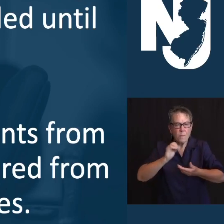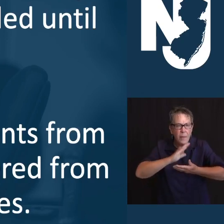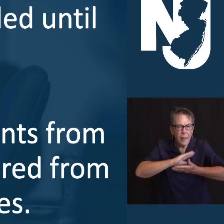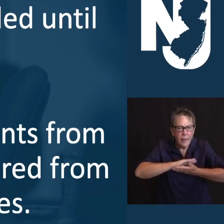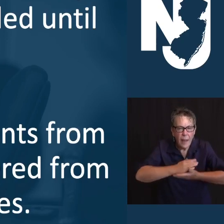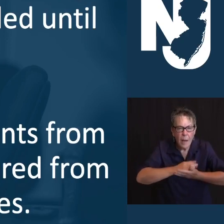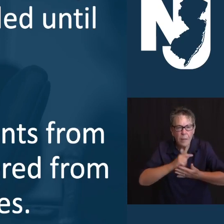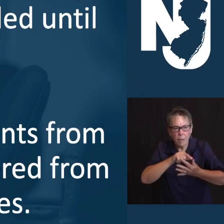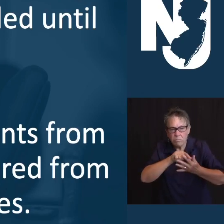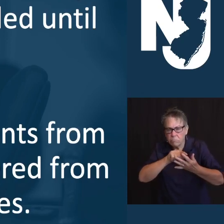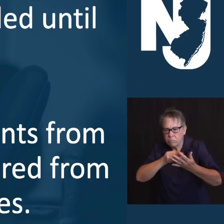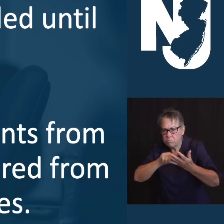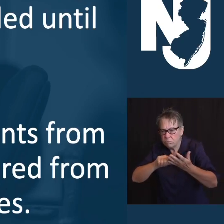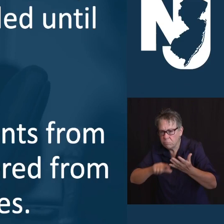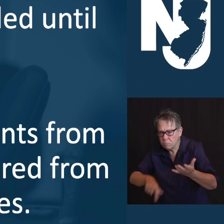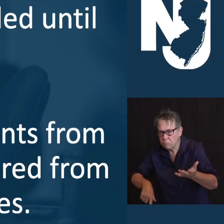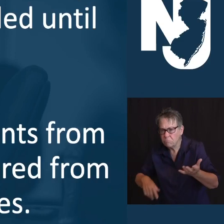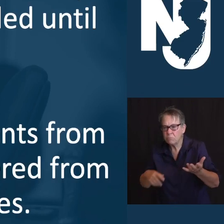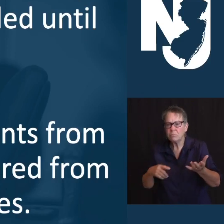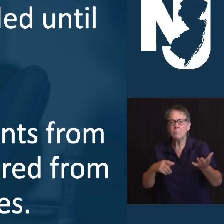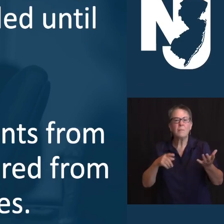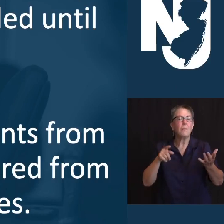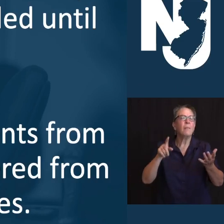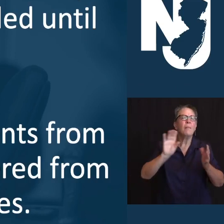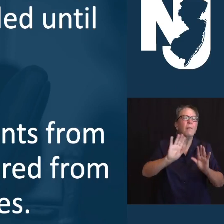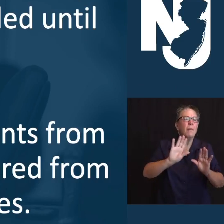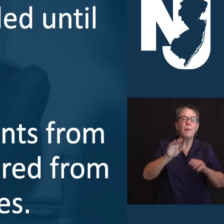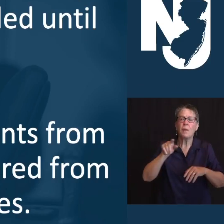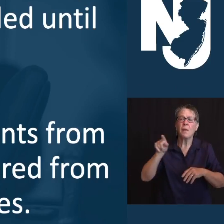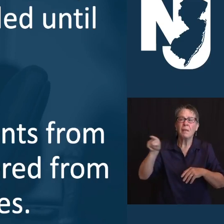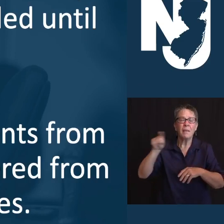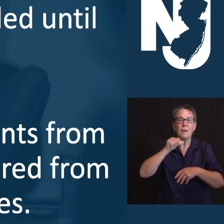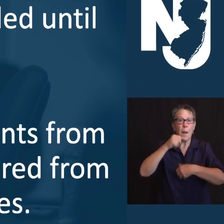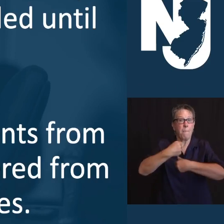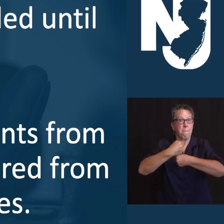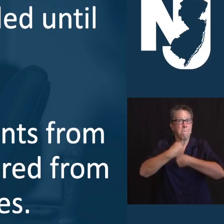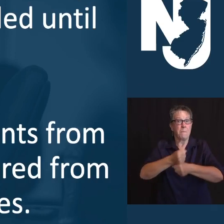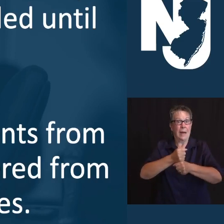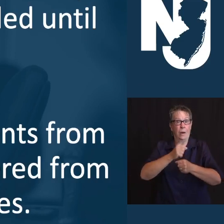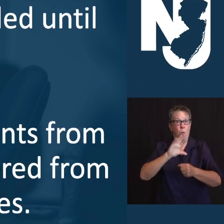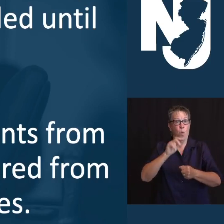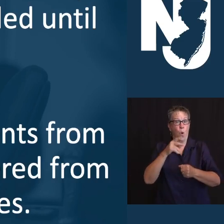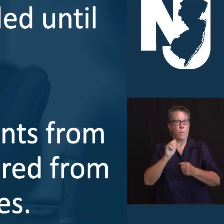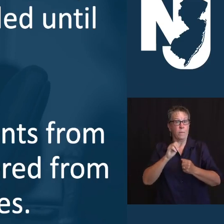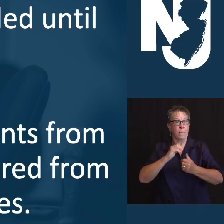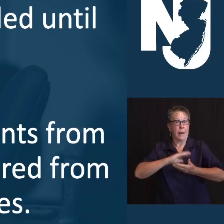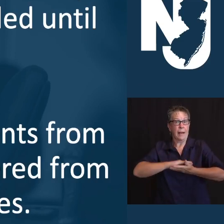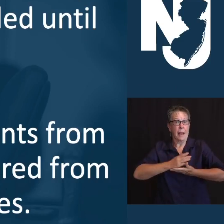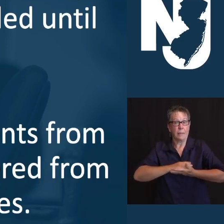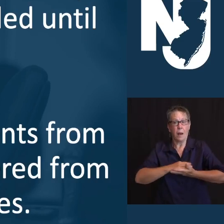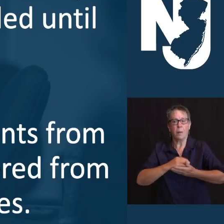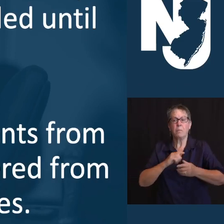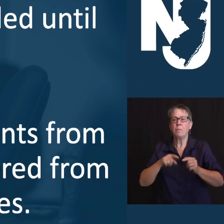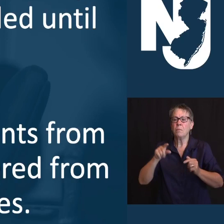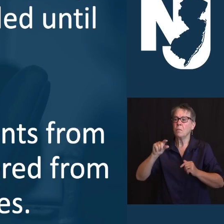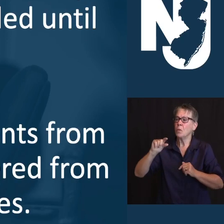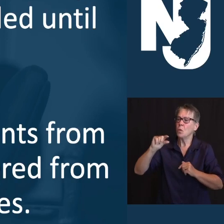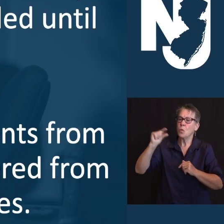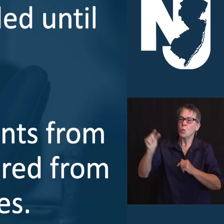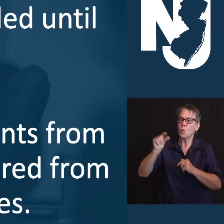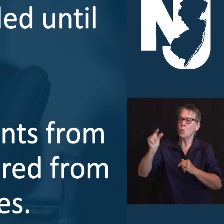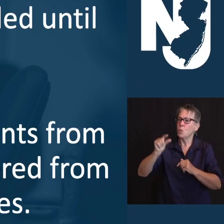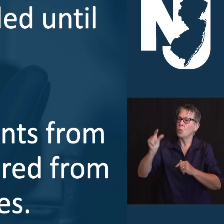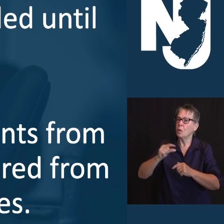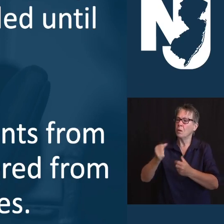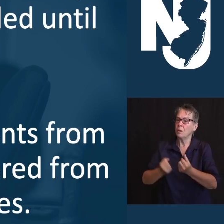are basically the evangelists for education using those devices, and there are 6 manufacturers.